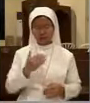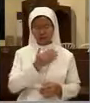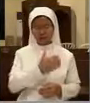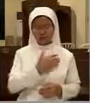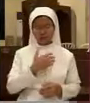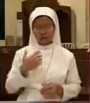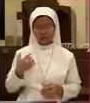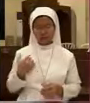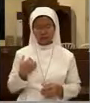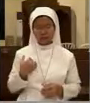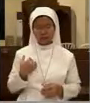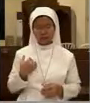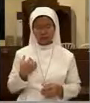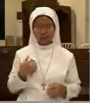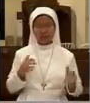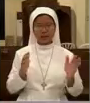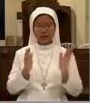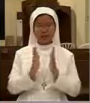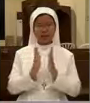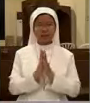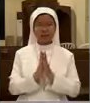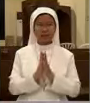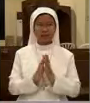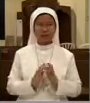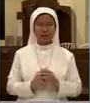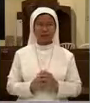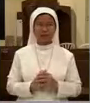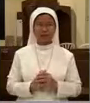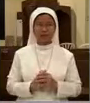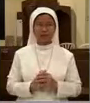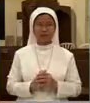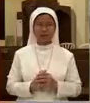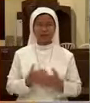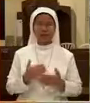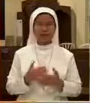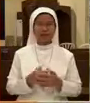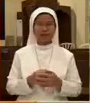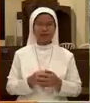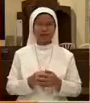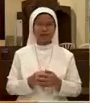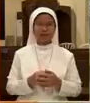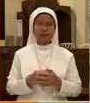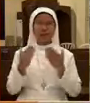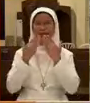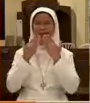and of the Holy Spirit. Amen. Amen. Before we go... Salamat po.